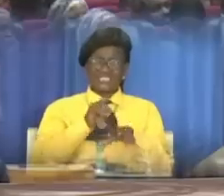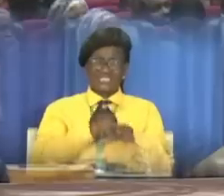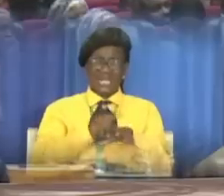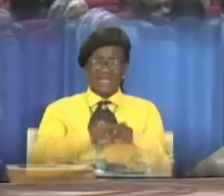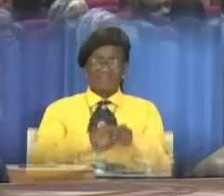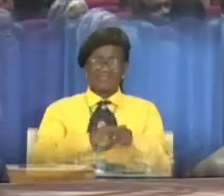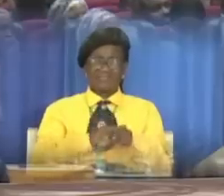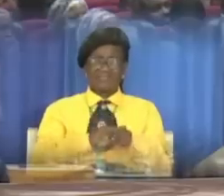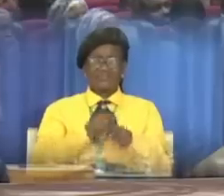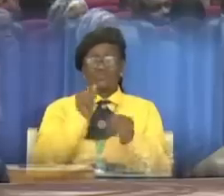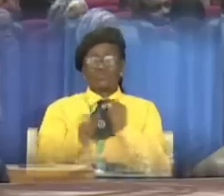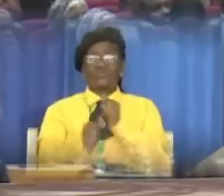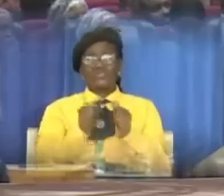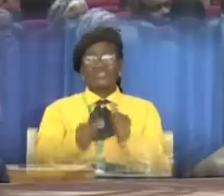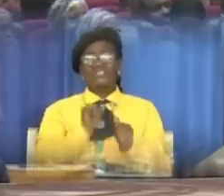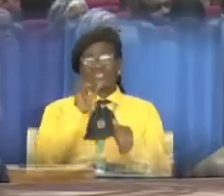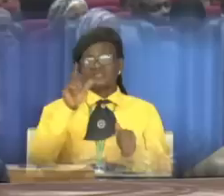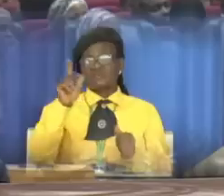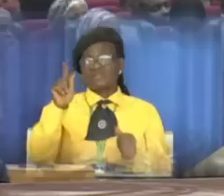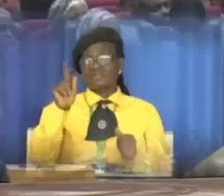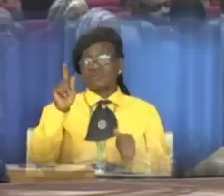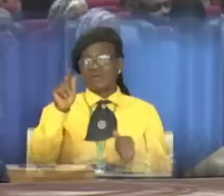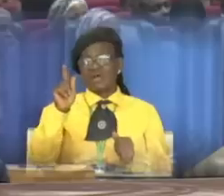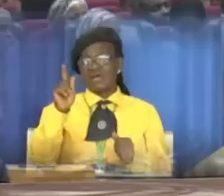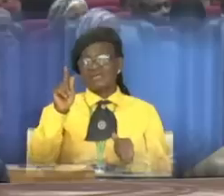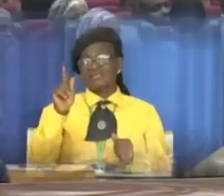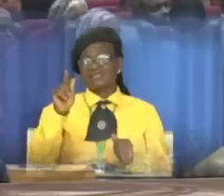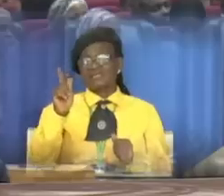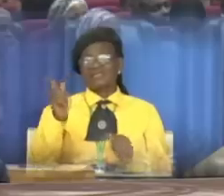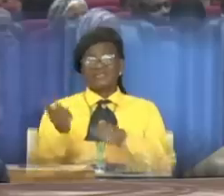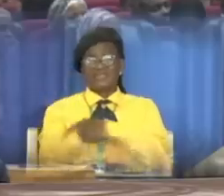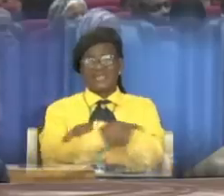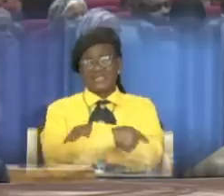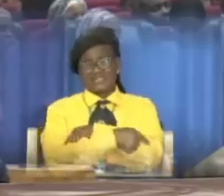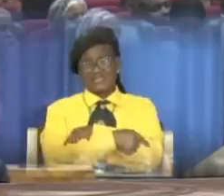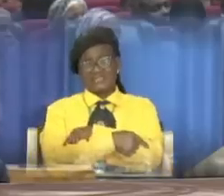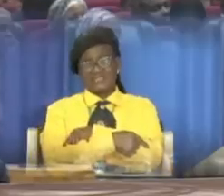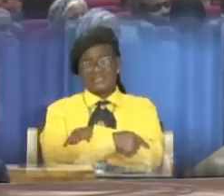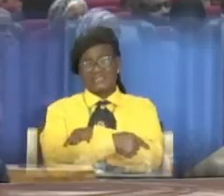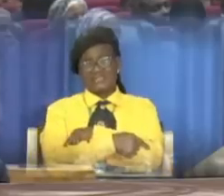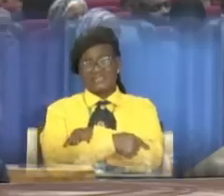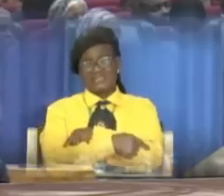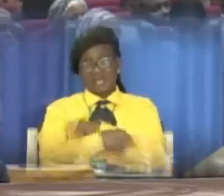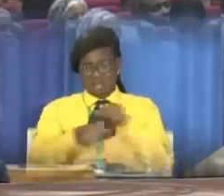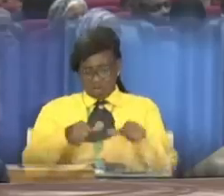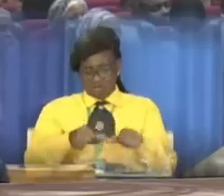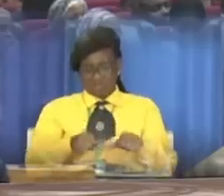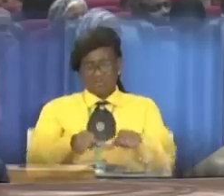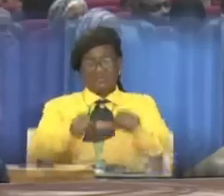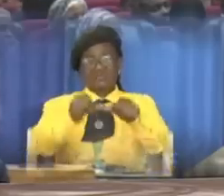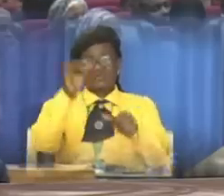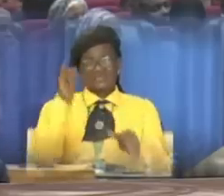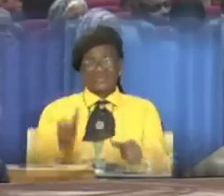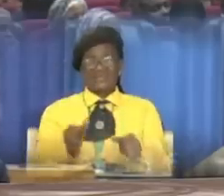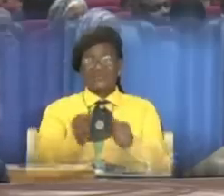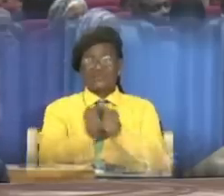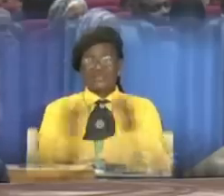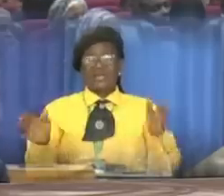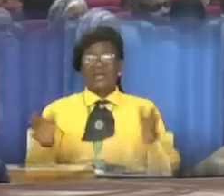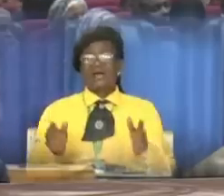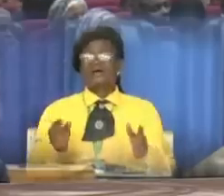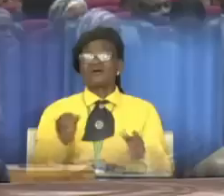night continuously, that will take care of the 50 days.